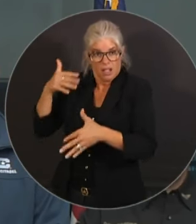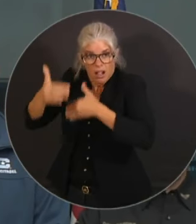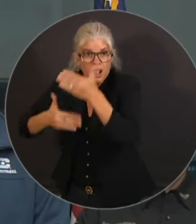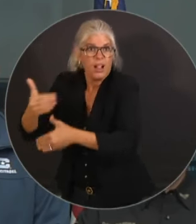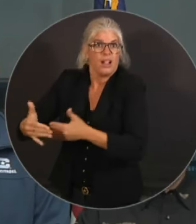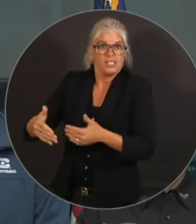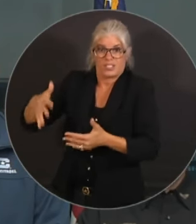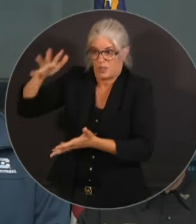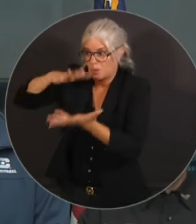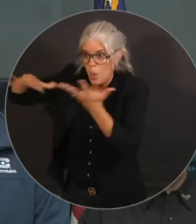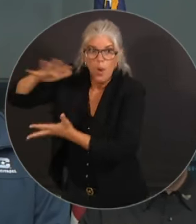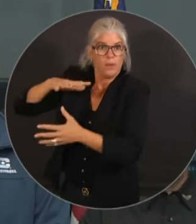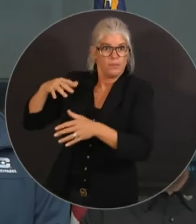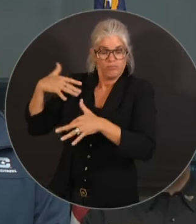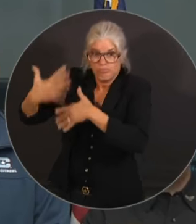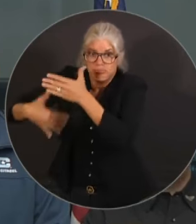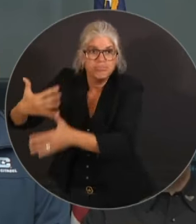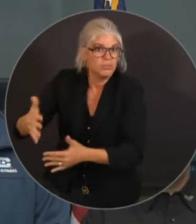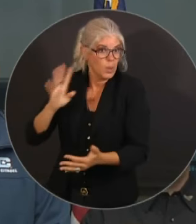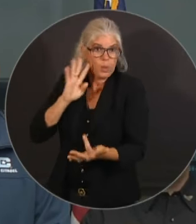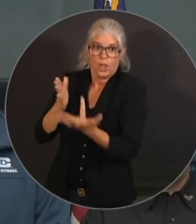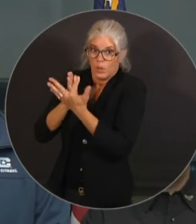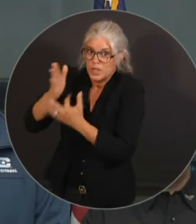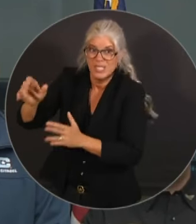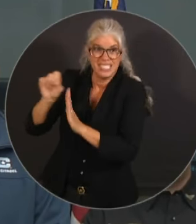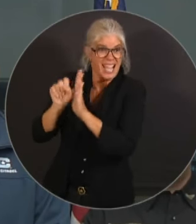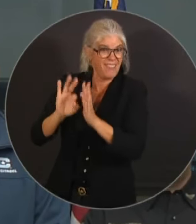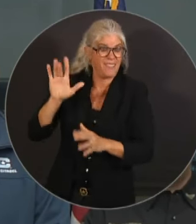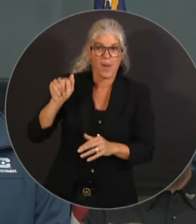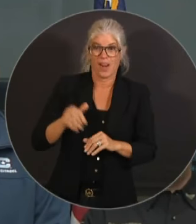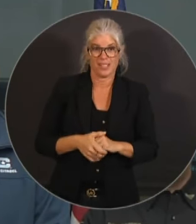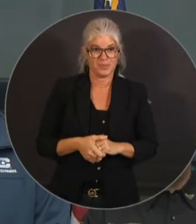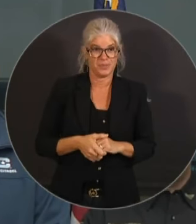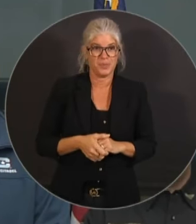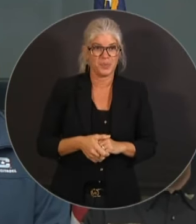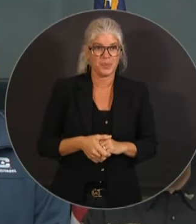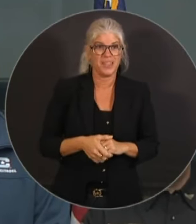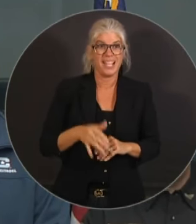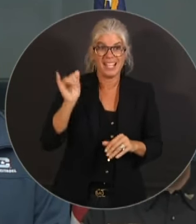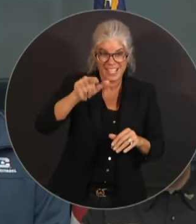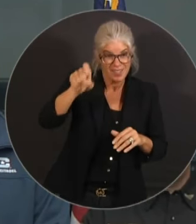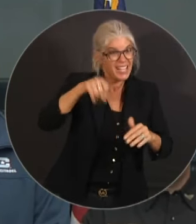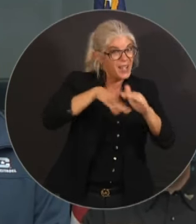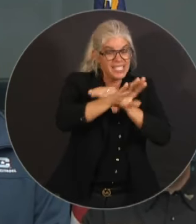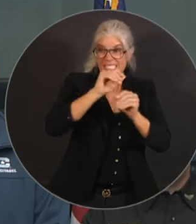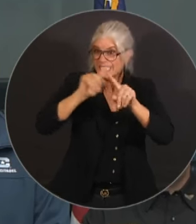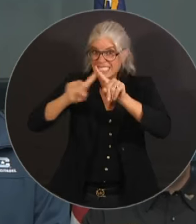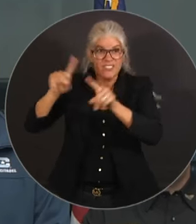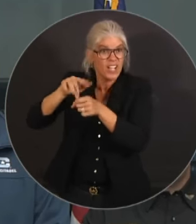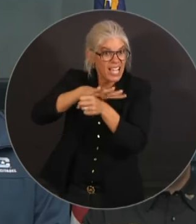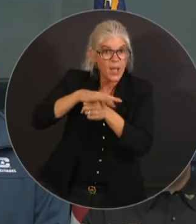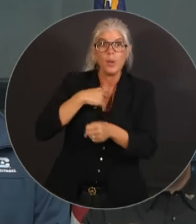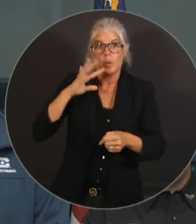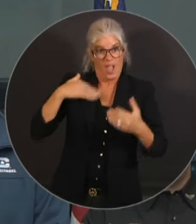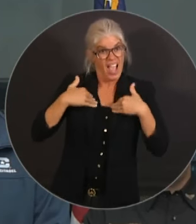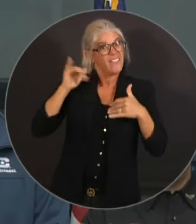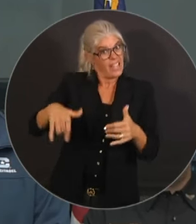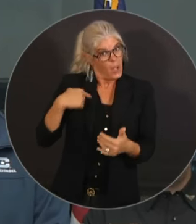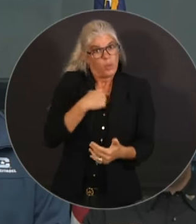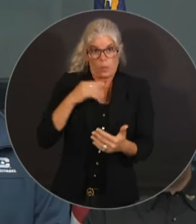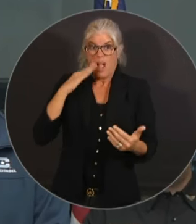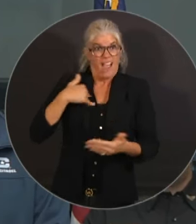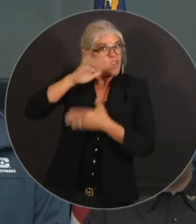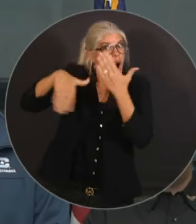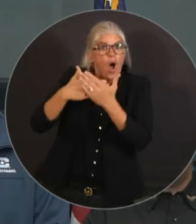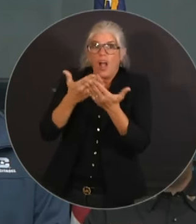to come. It will move through the state of Florida. As soon as you can get into those areas, we will have that. And we have all the assets. We have